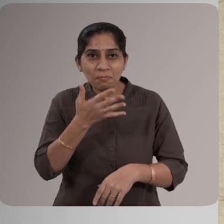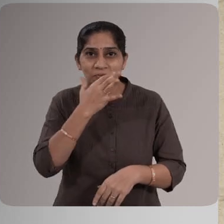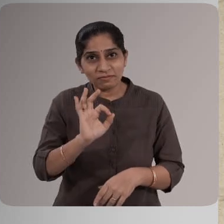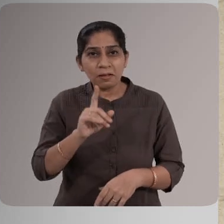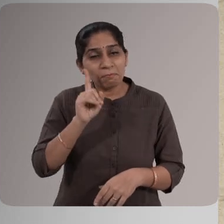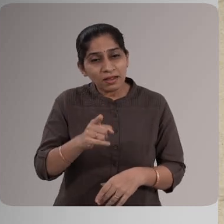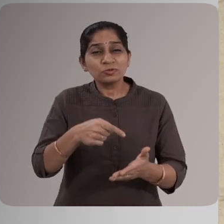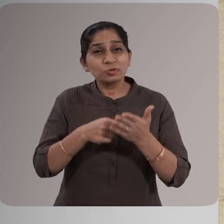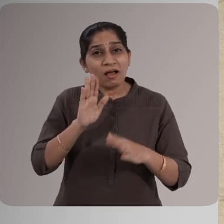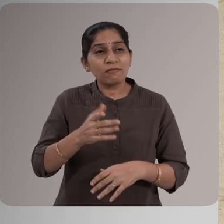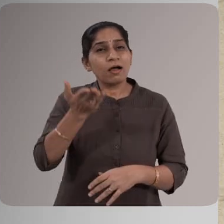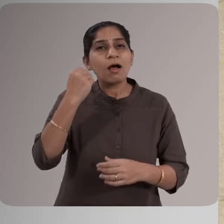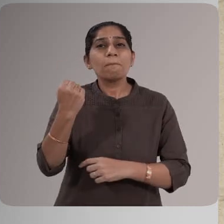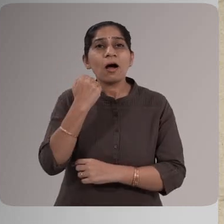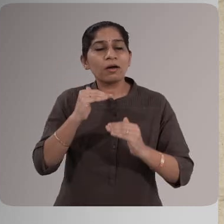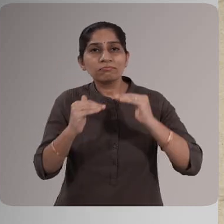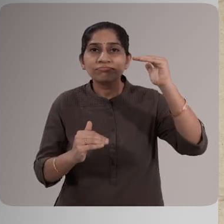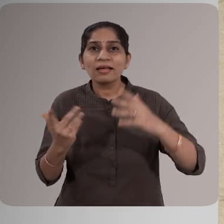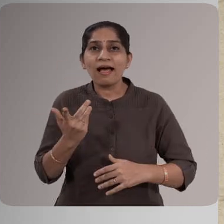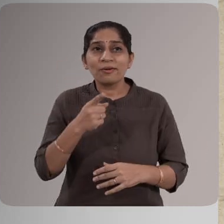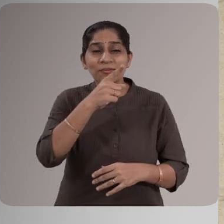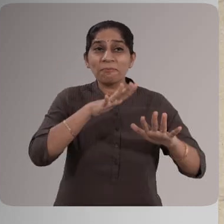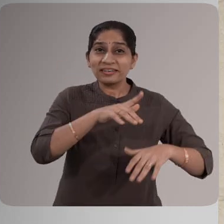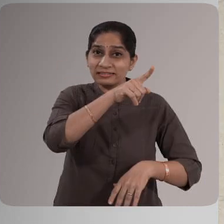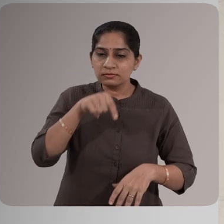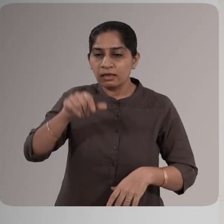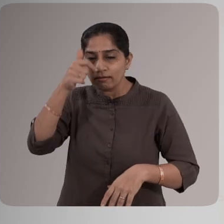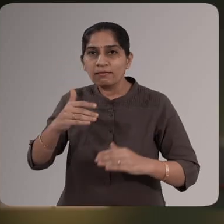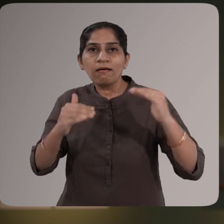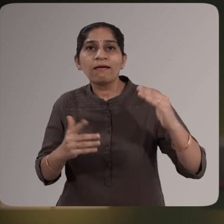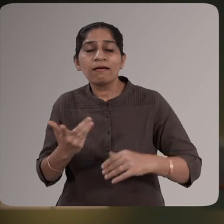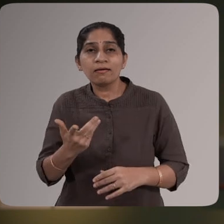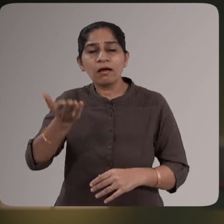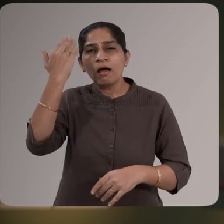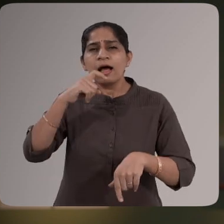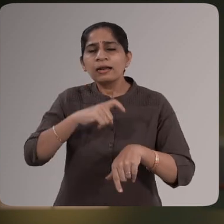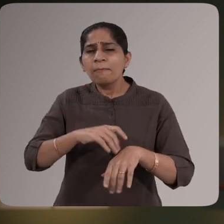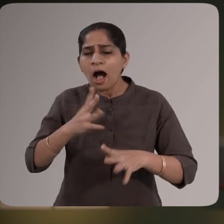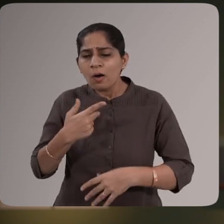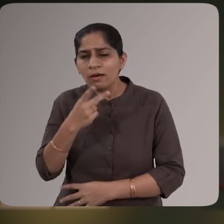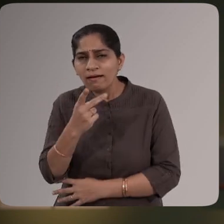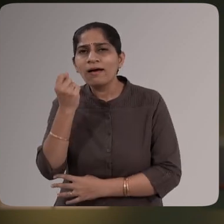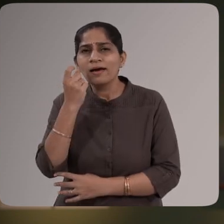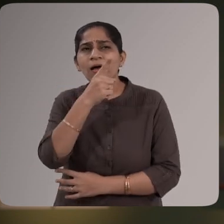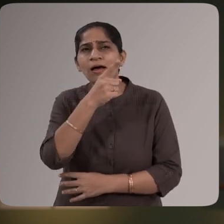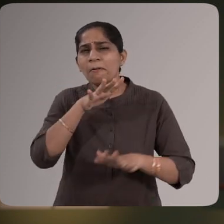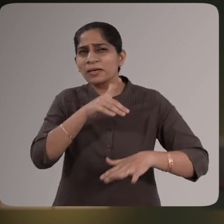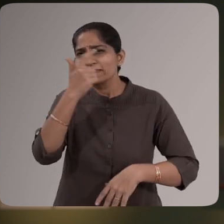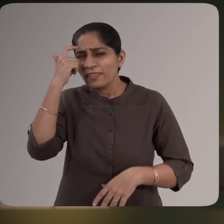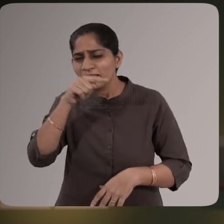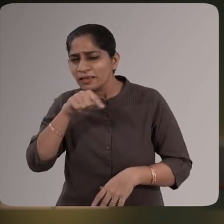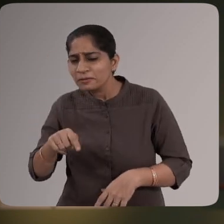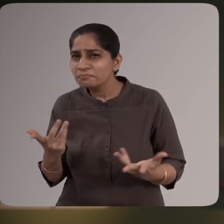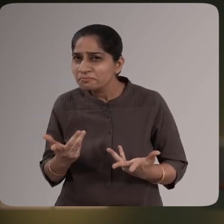the power dynamics and colonial narratives of the time. It invites us to question the underlying messages